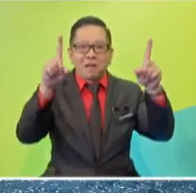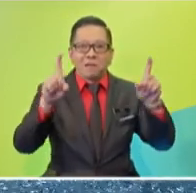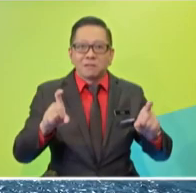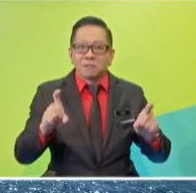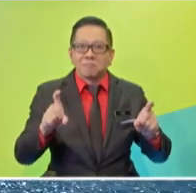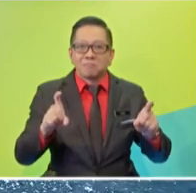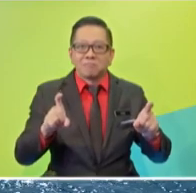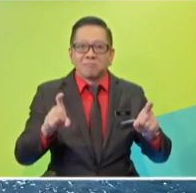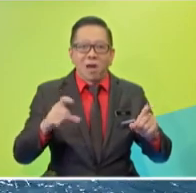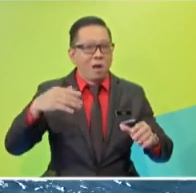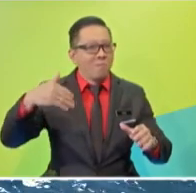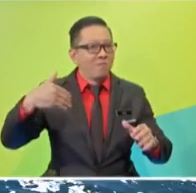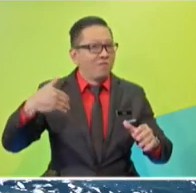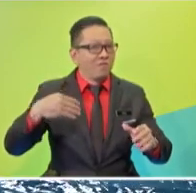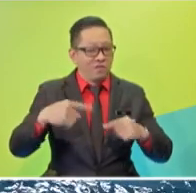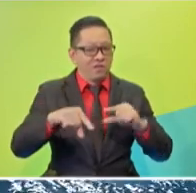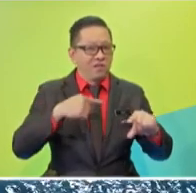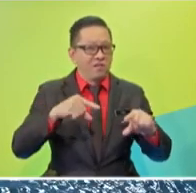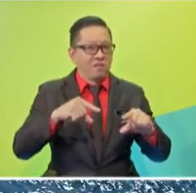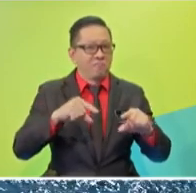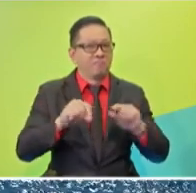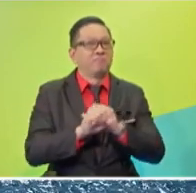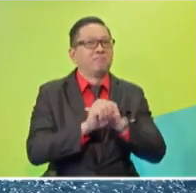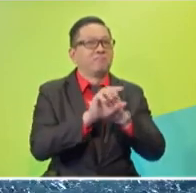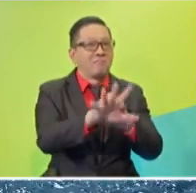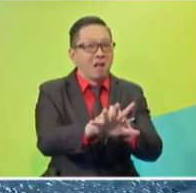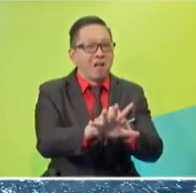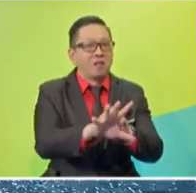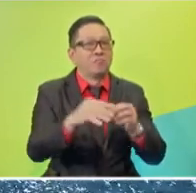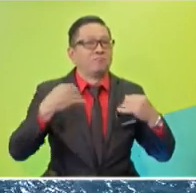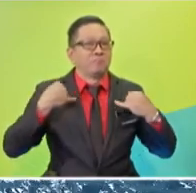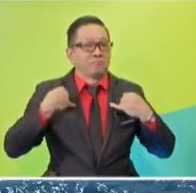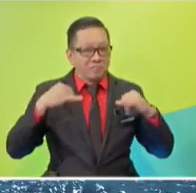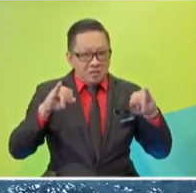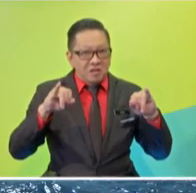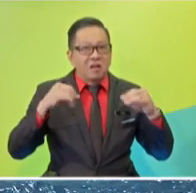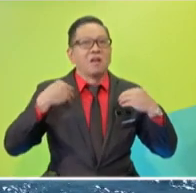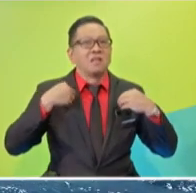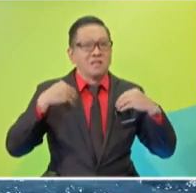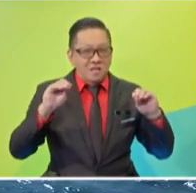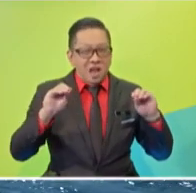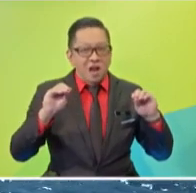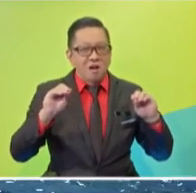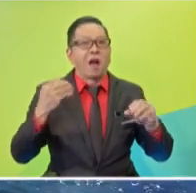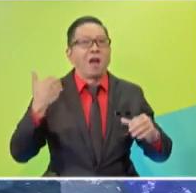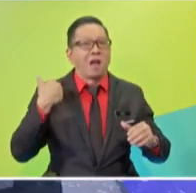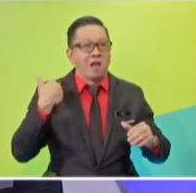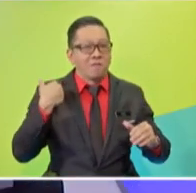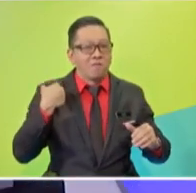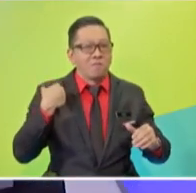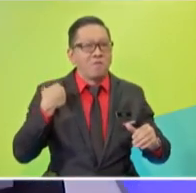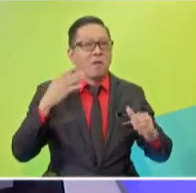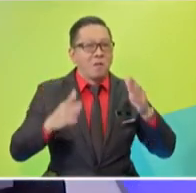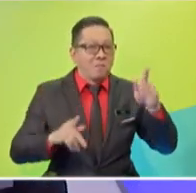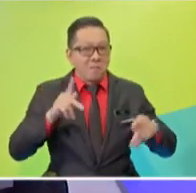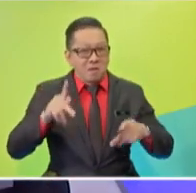before any game is being released to the crowd, so there is someone who runs through the game first